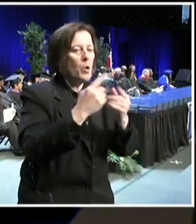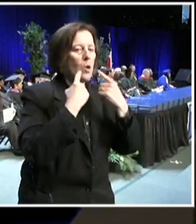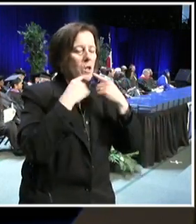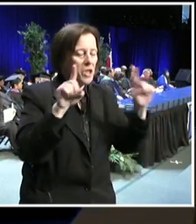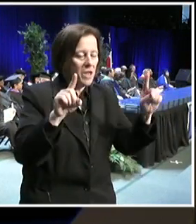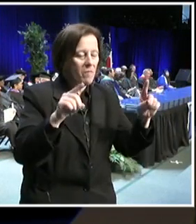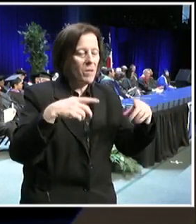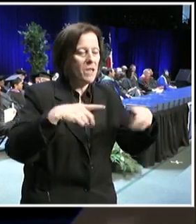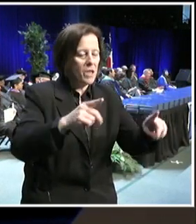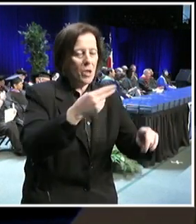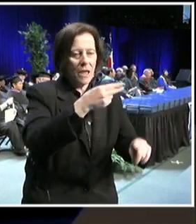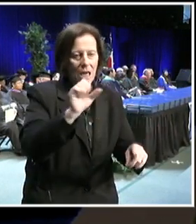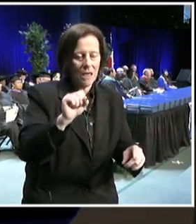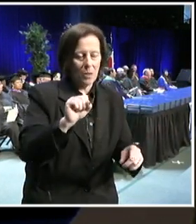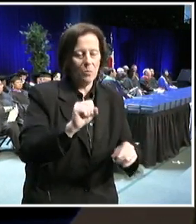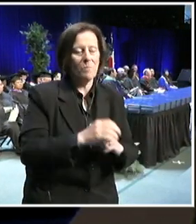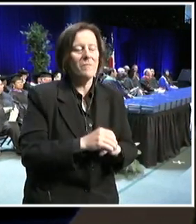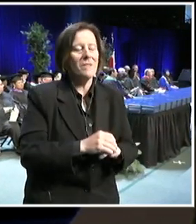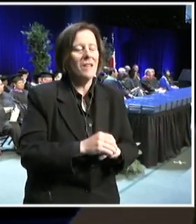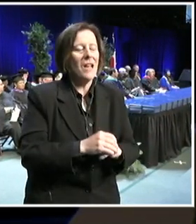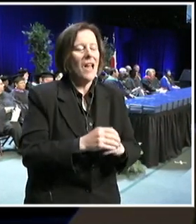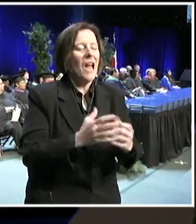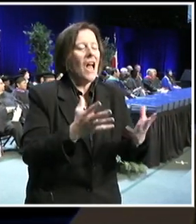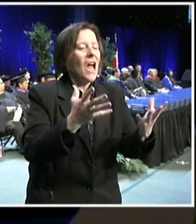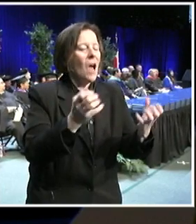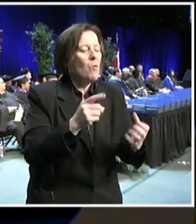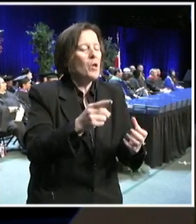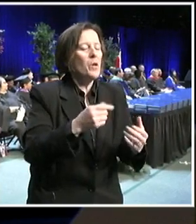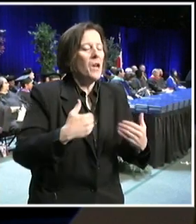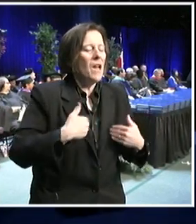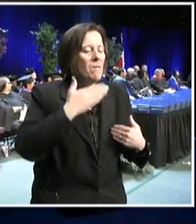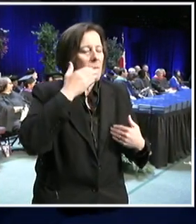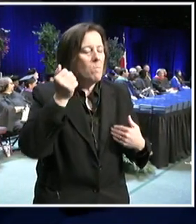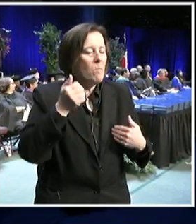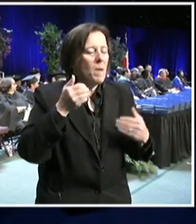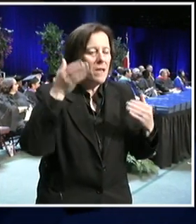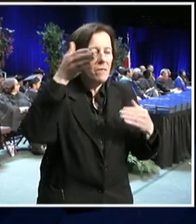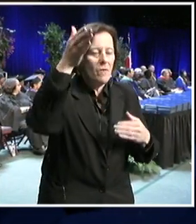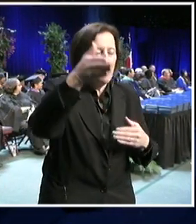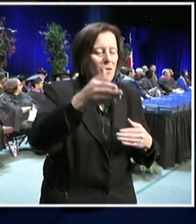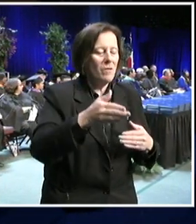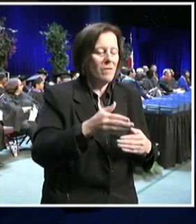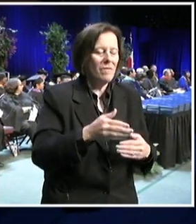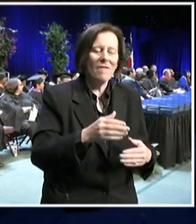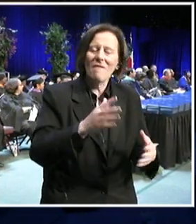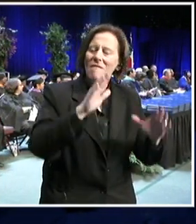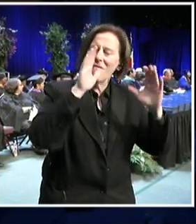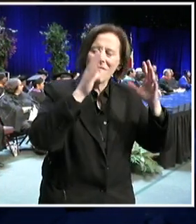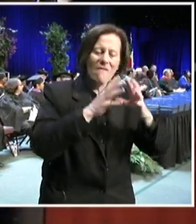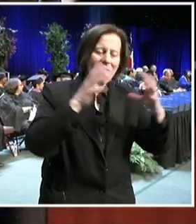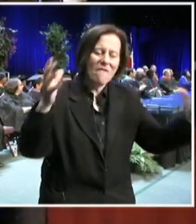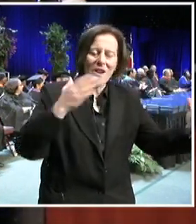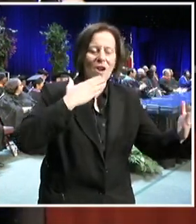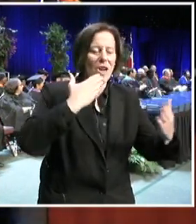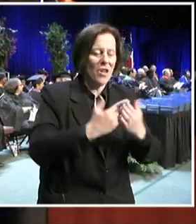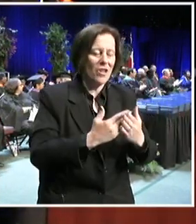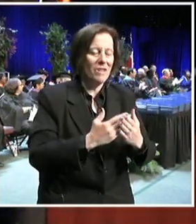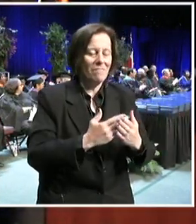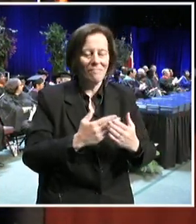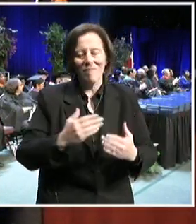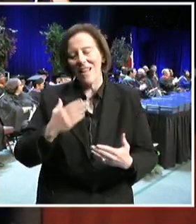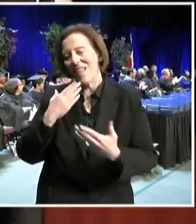accomplished during your high school career. I wish you well in all of your endeavors. Thank you. Muy bien. Gracias. Gracias.